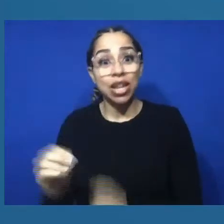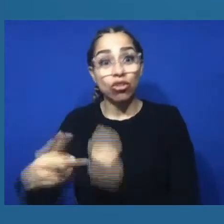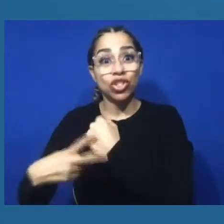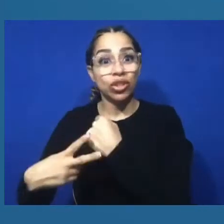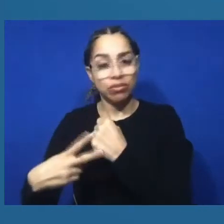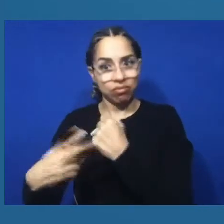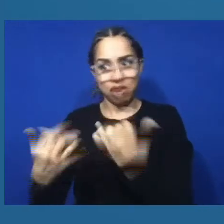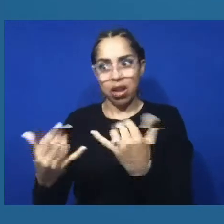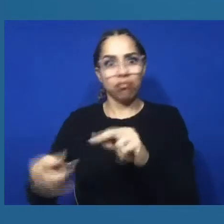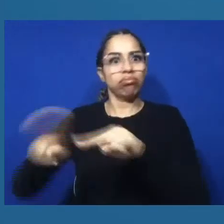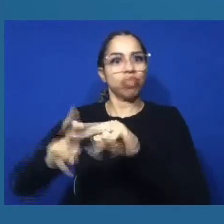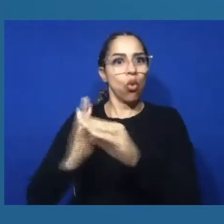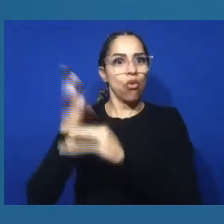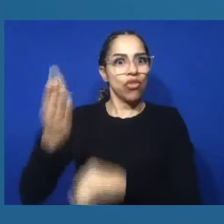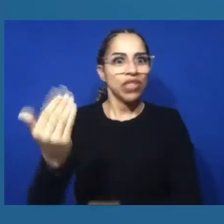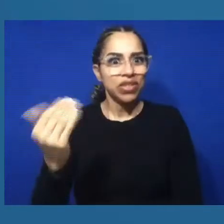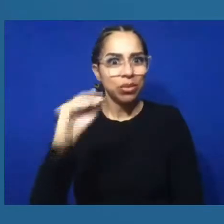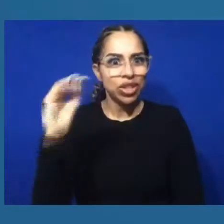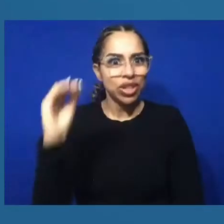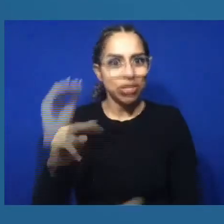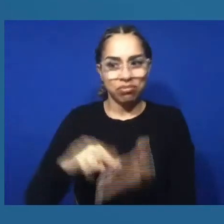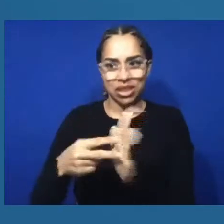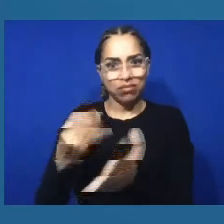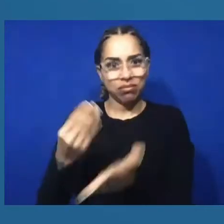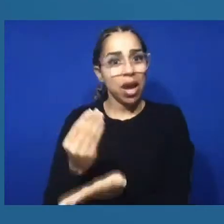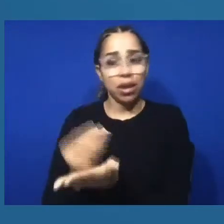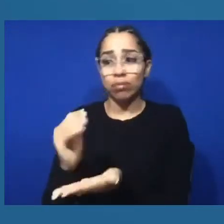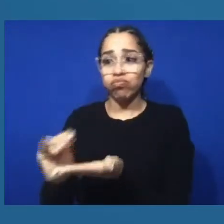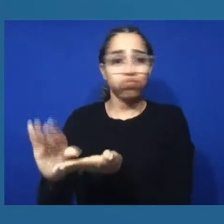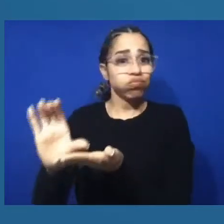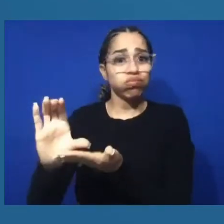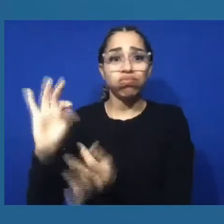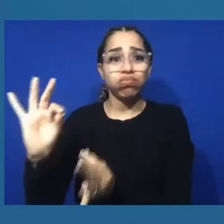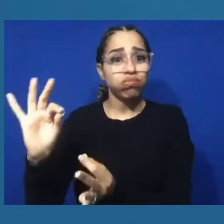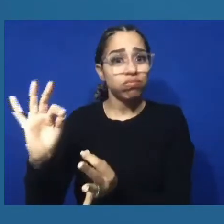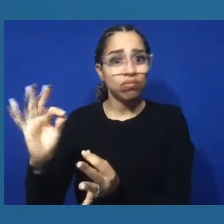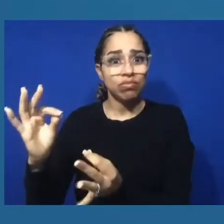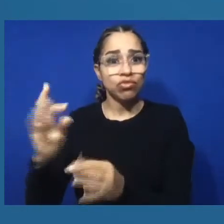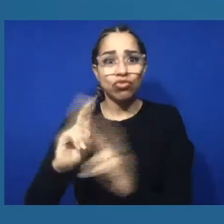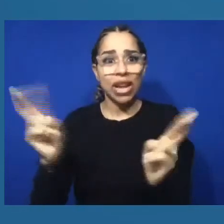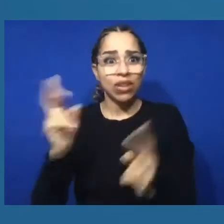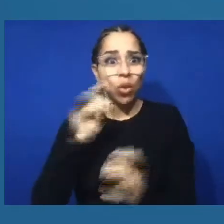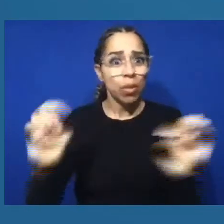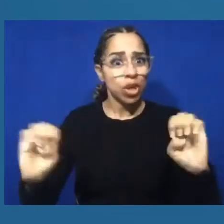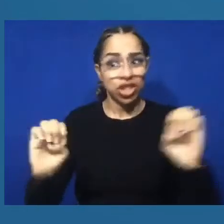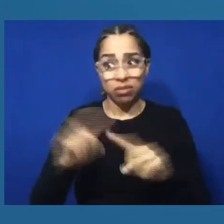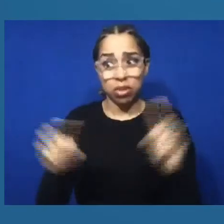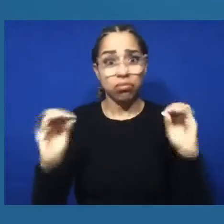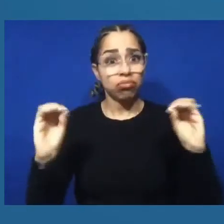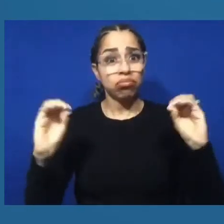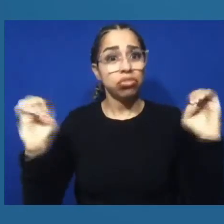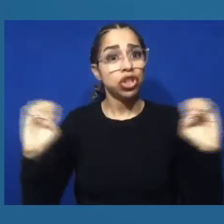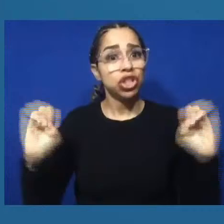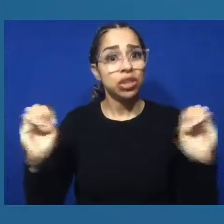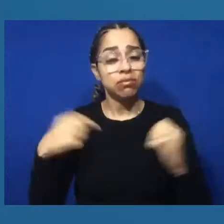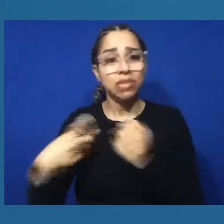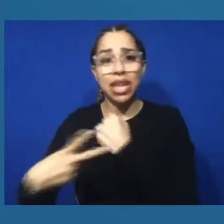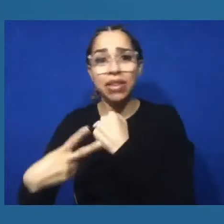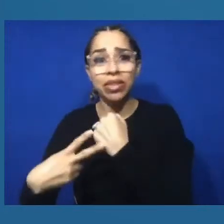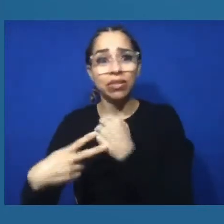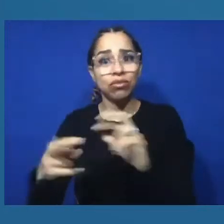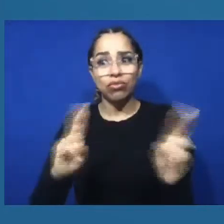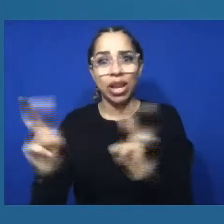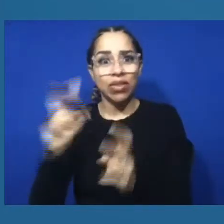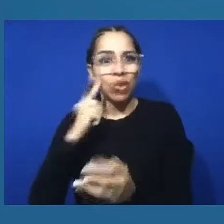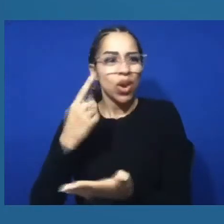we're ready for a rainy day, and it's not raining. I'm saving that for a difficult economic downturn, et cetera. We have seen